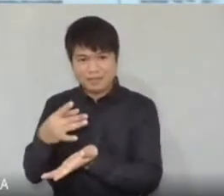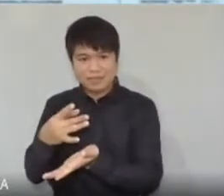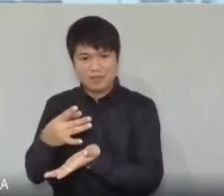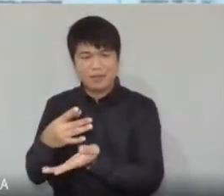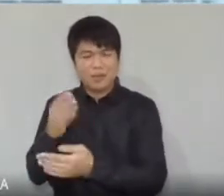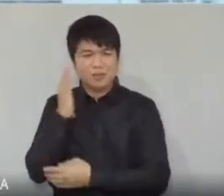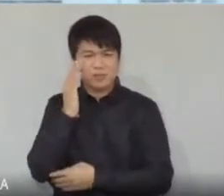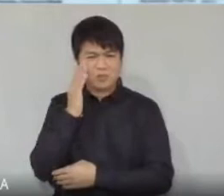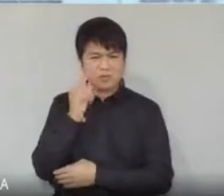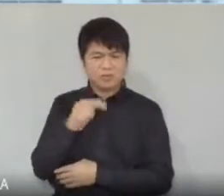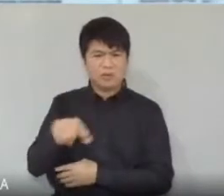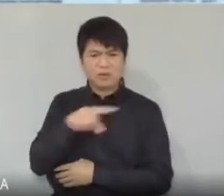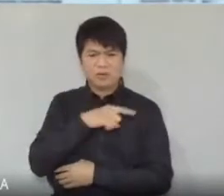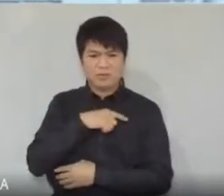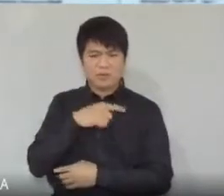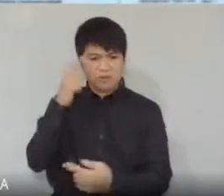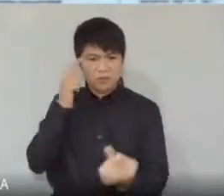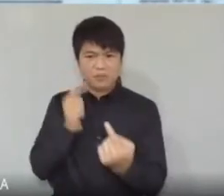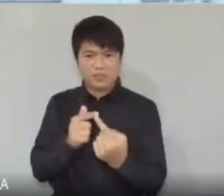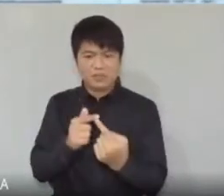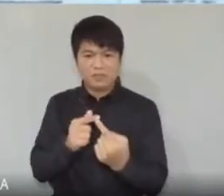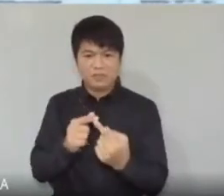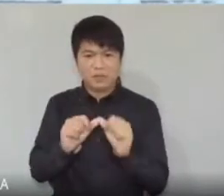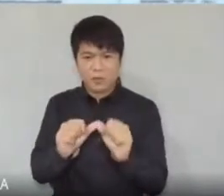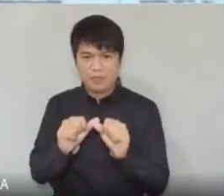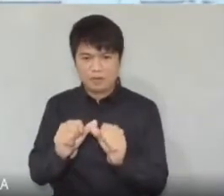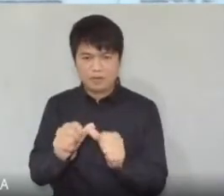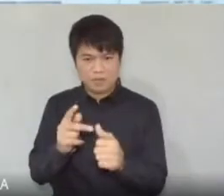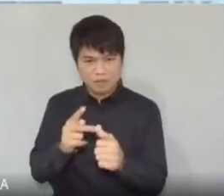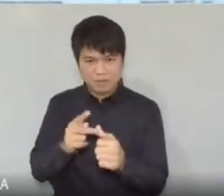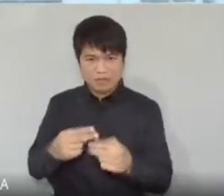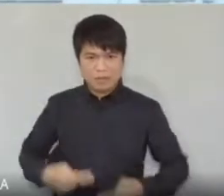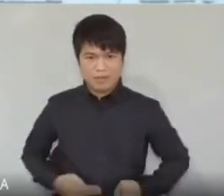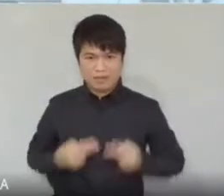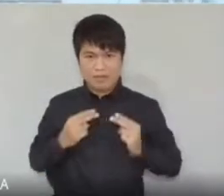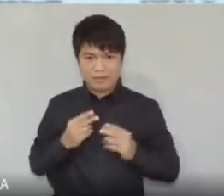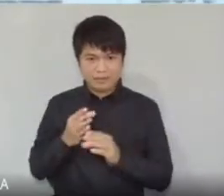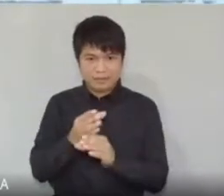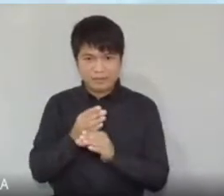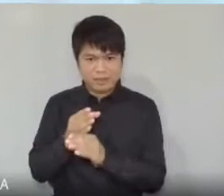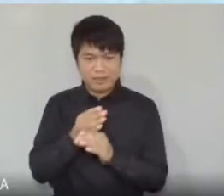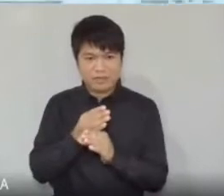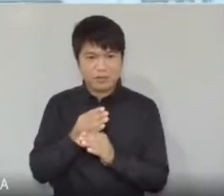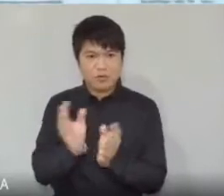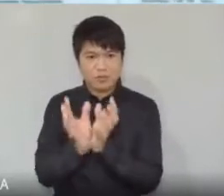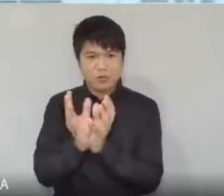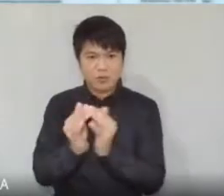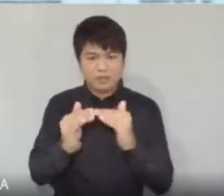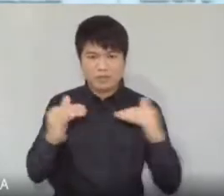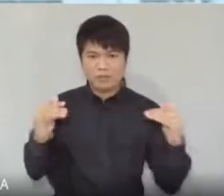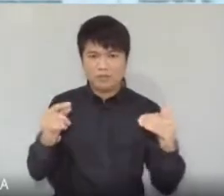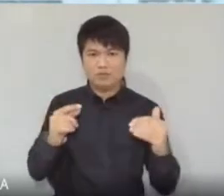the community do is to text or call, then medicines are delivered right out at their